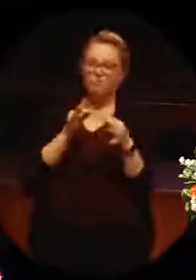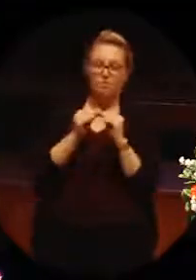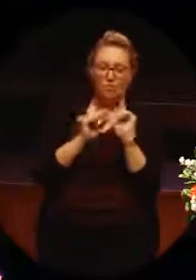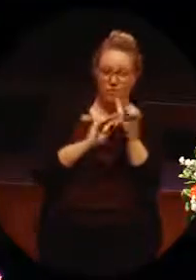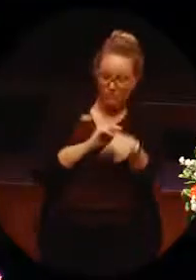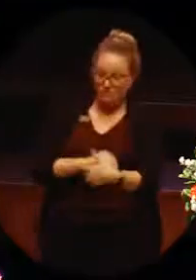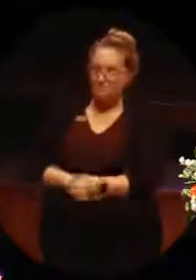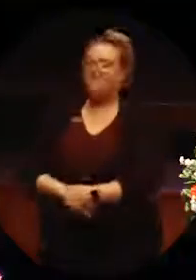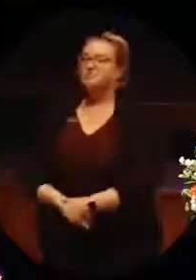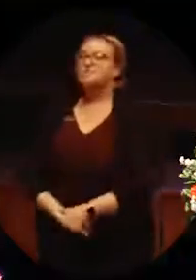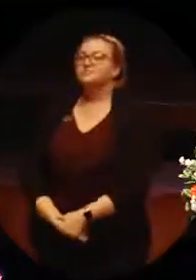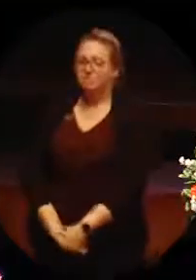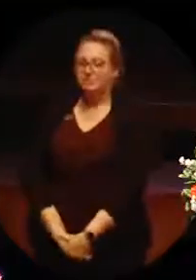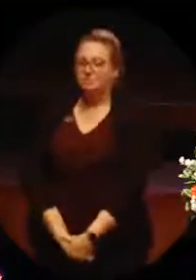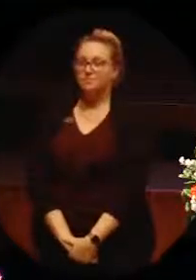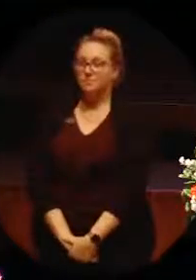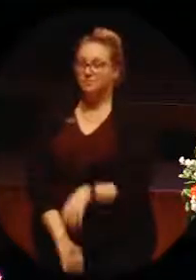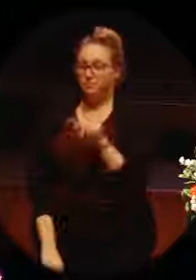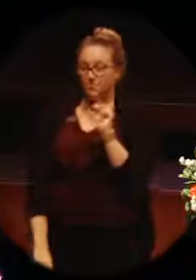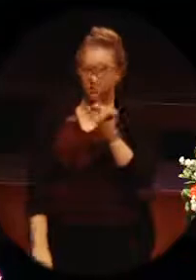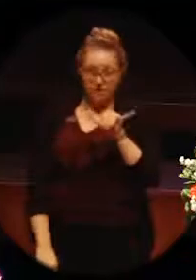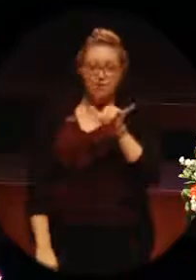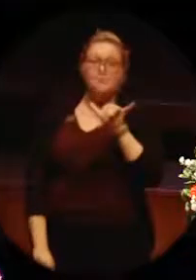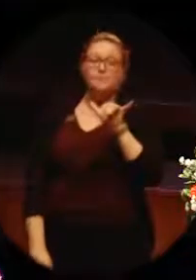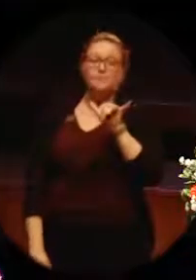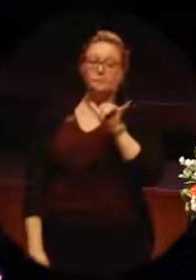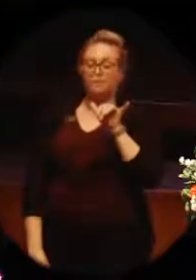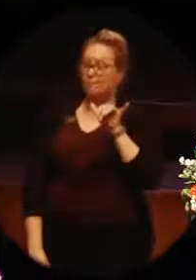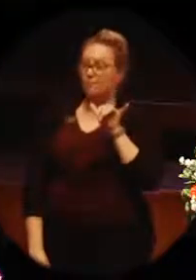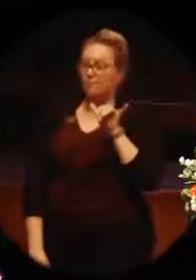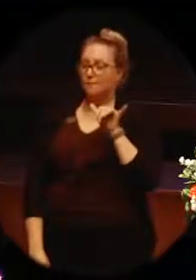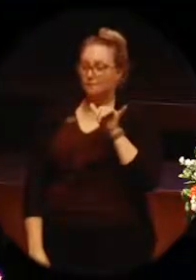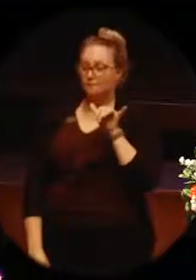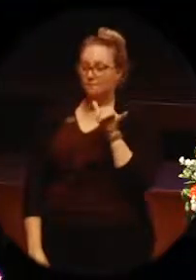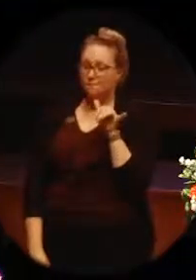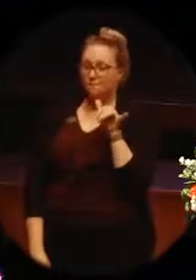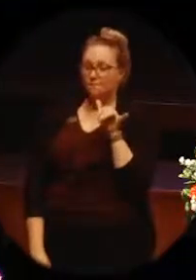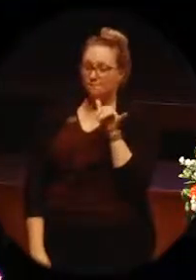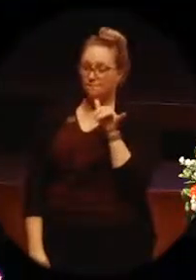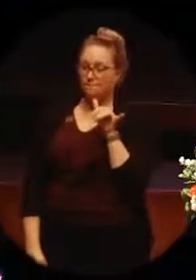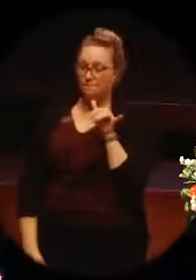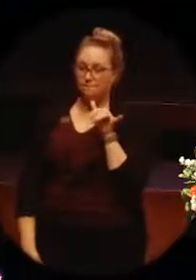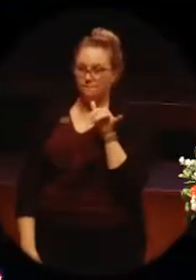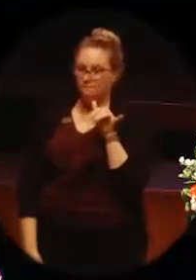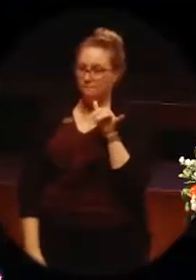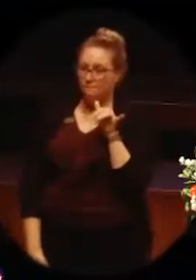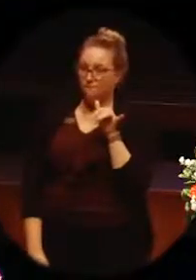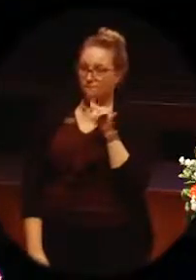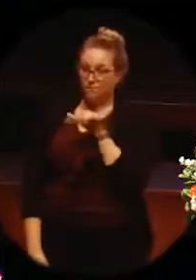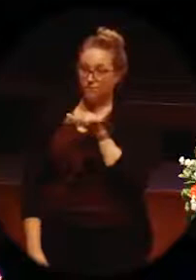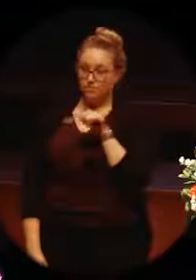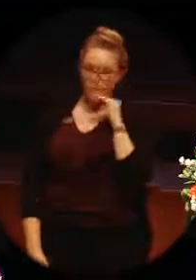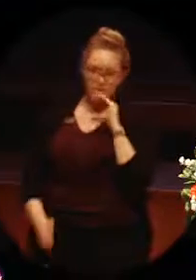tell you about him later. But what Ty did, he took that person, even